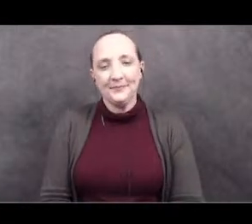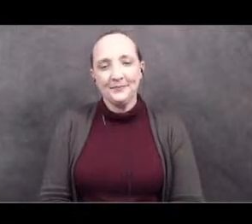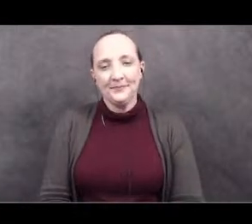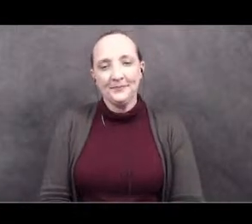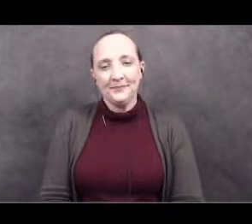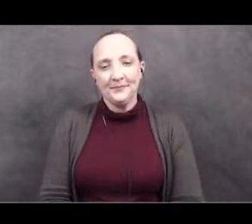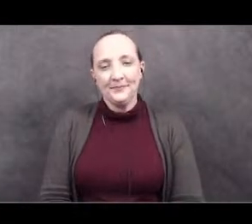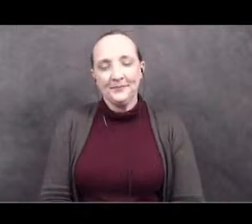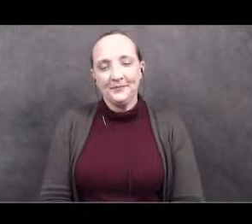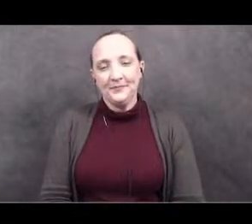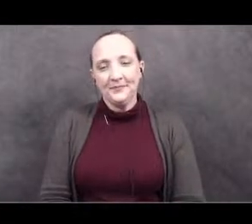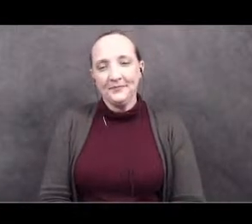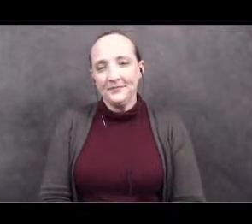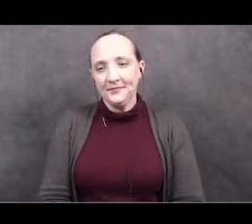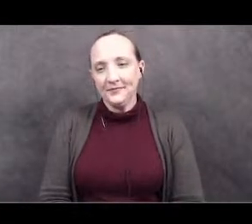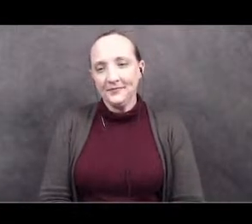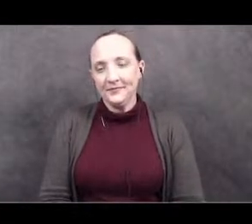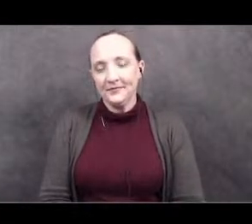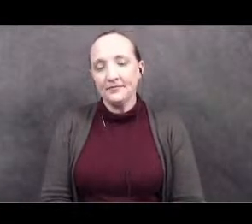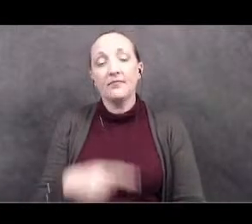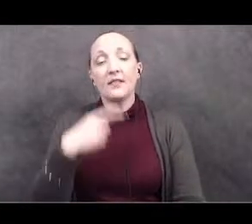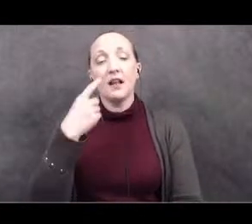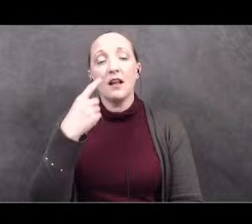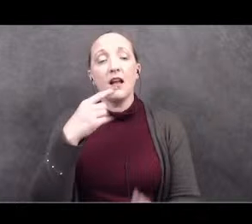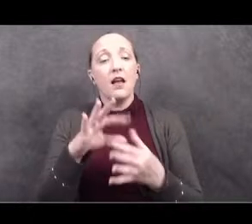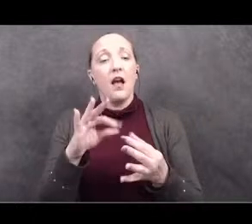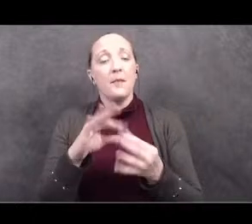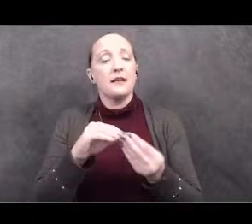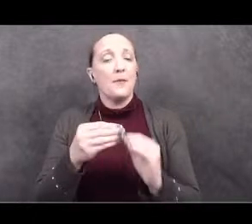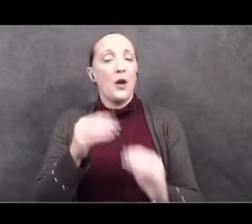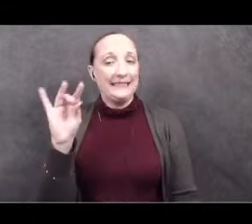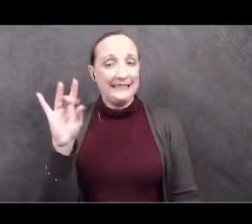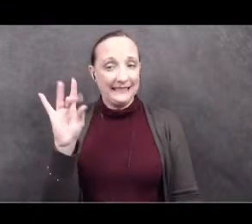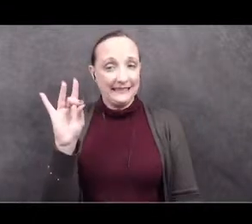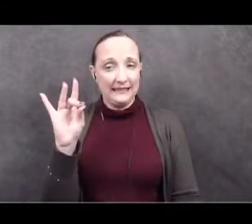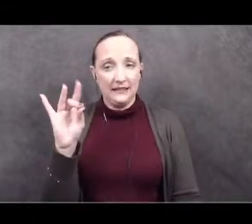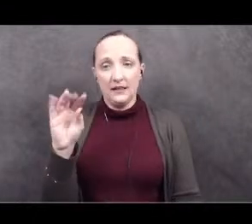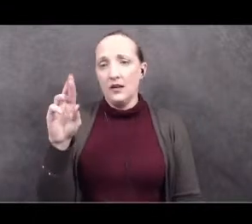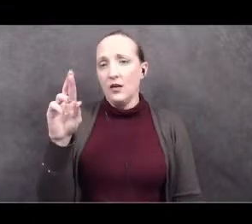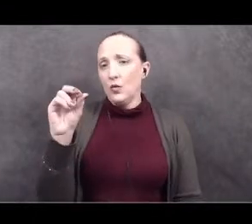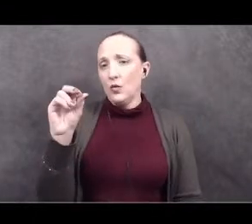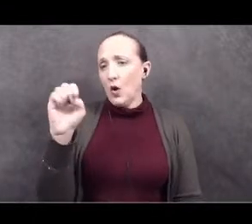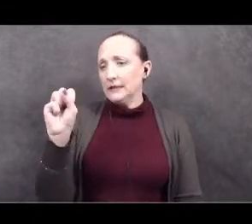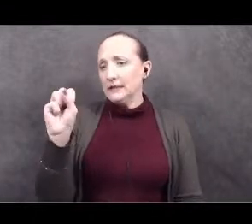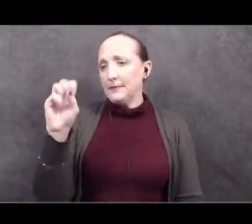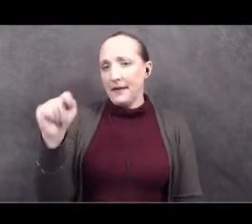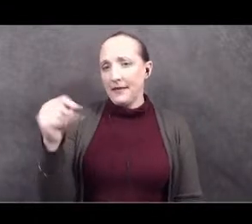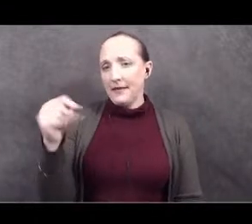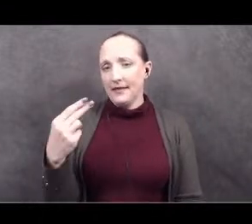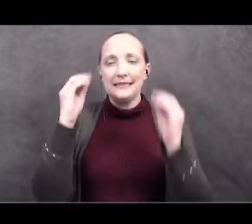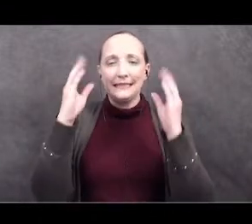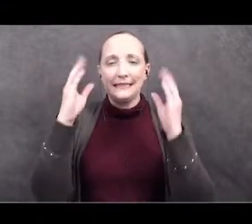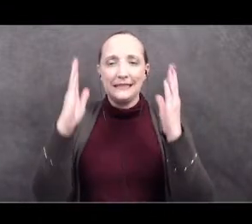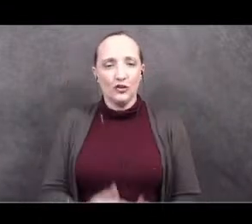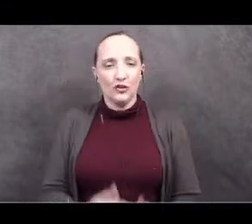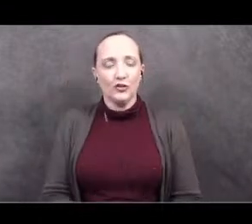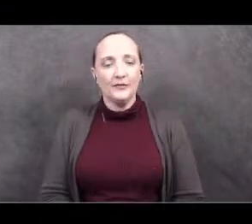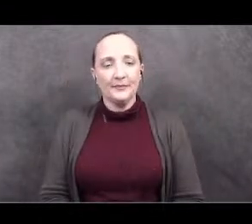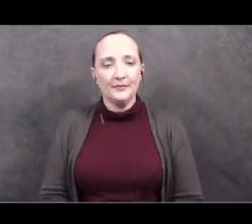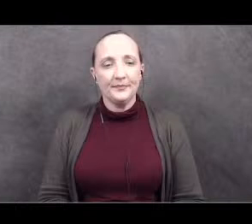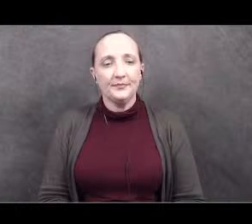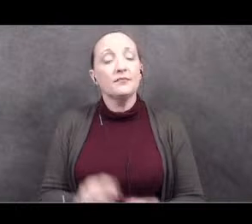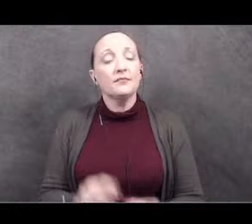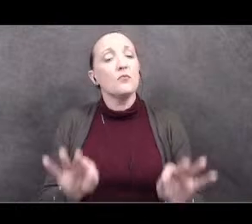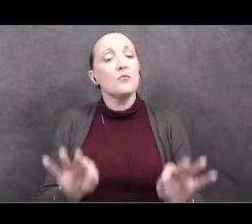jusd public comment number eight Rose Smith teacher it is important that schools continue to